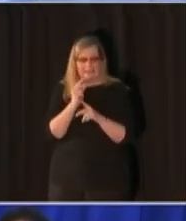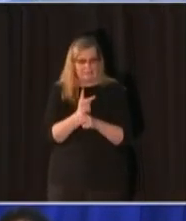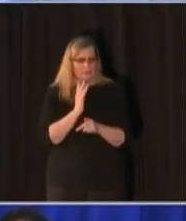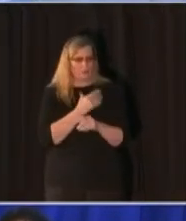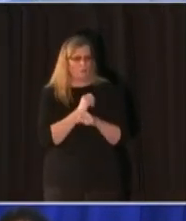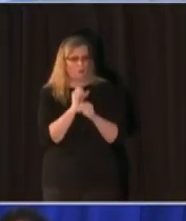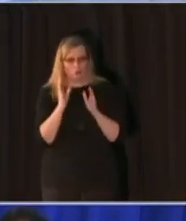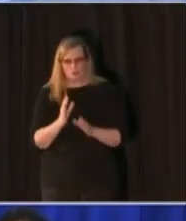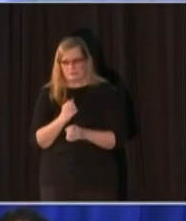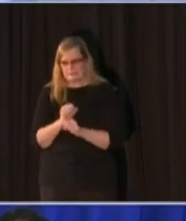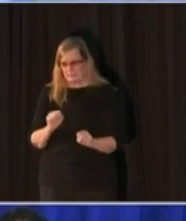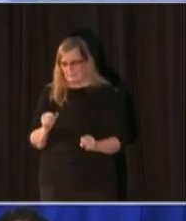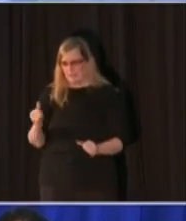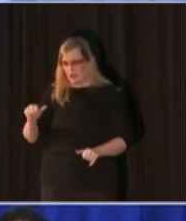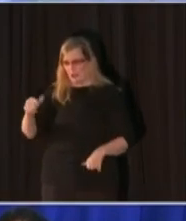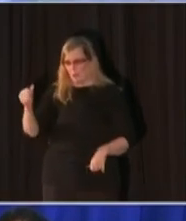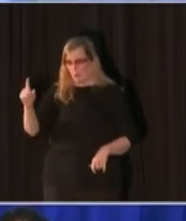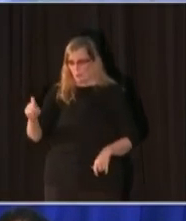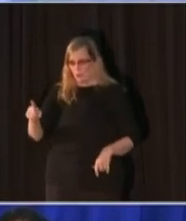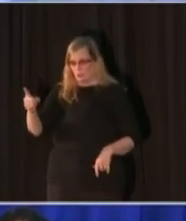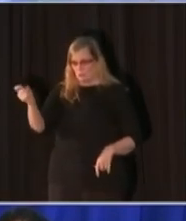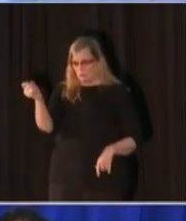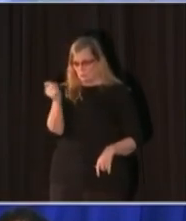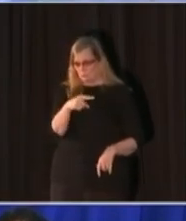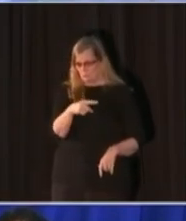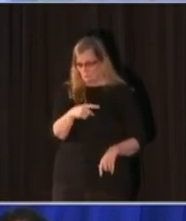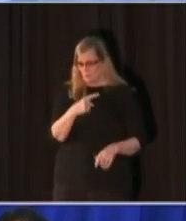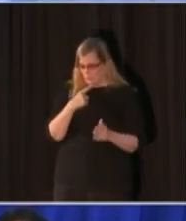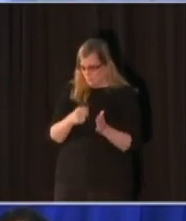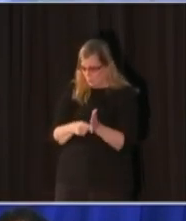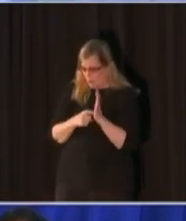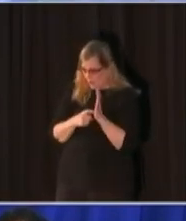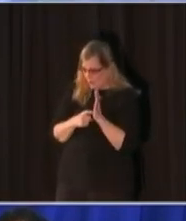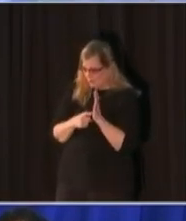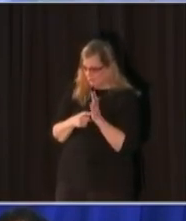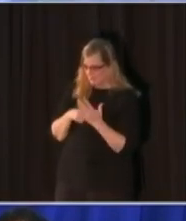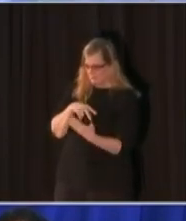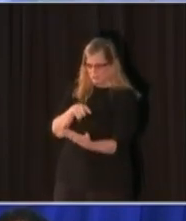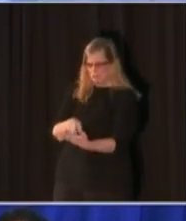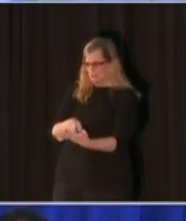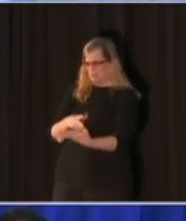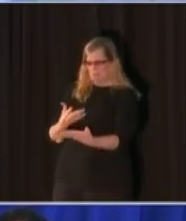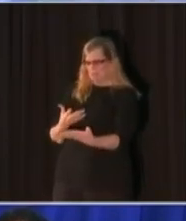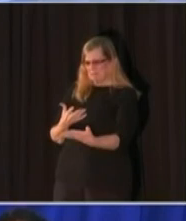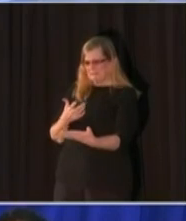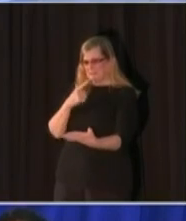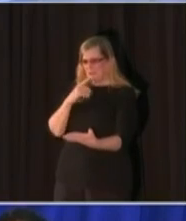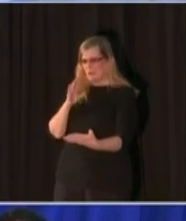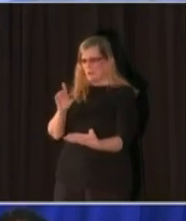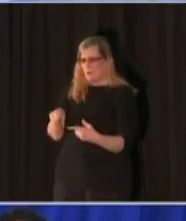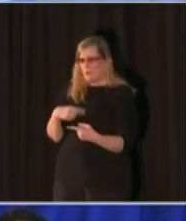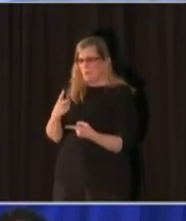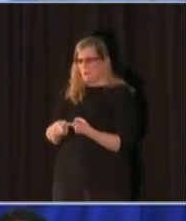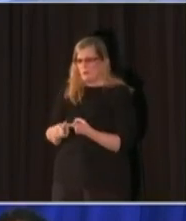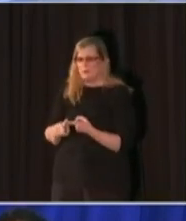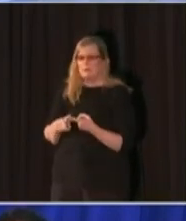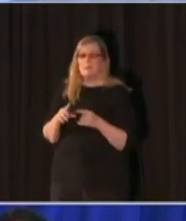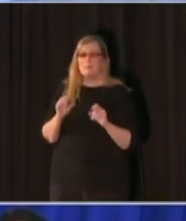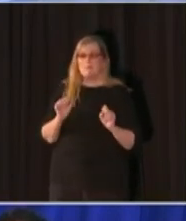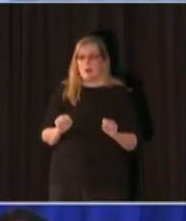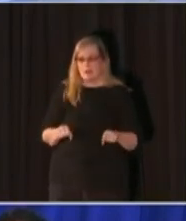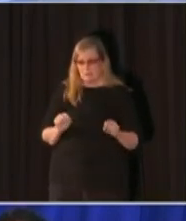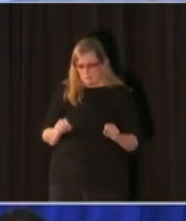you're going to require it for the customers, it doesn't seem from this order, as it says, we're feasible for the employees. Why not require,